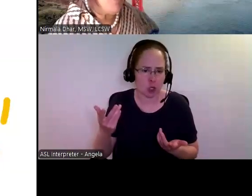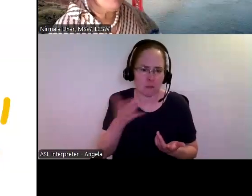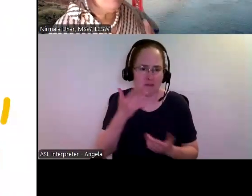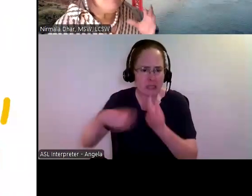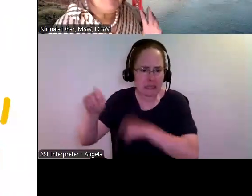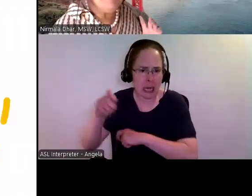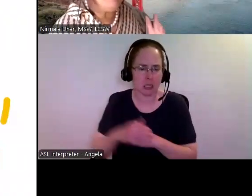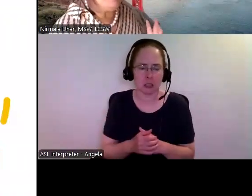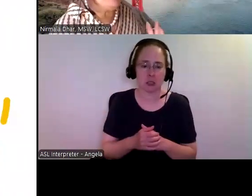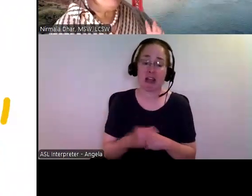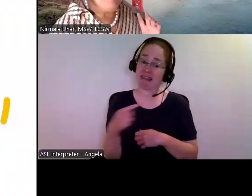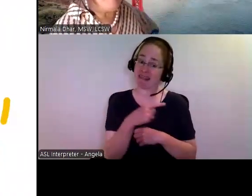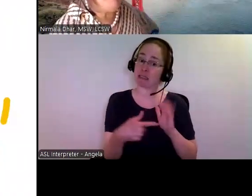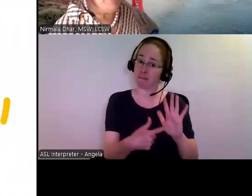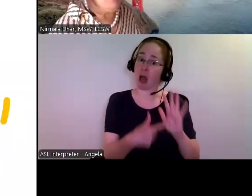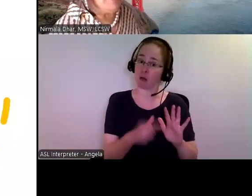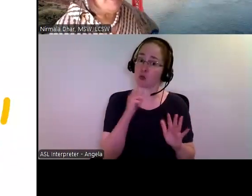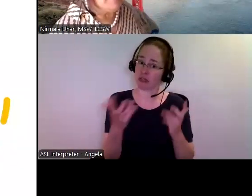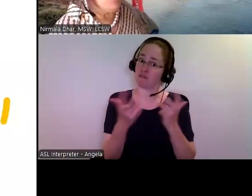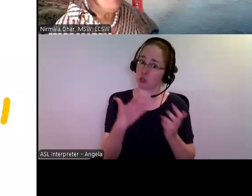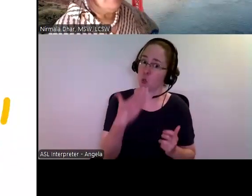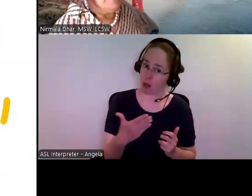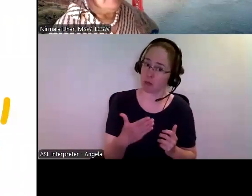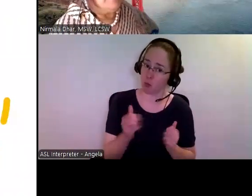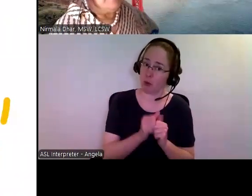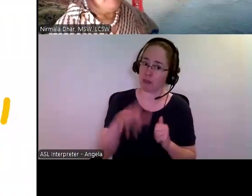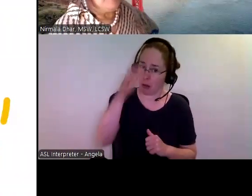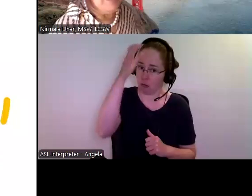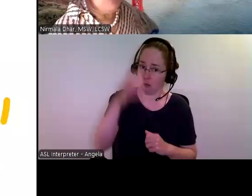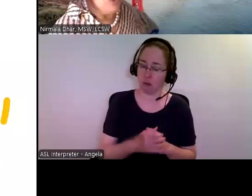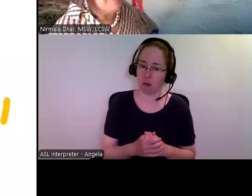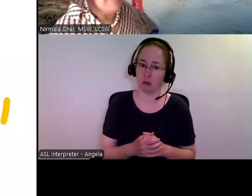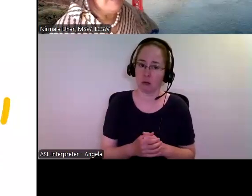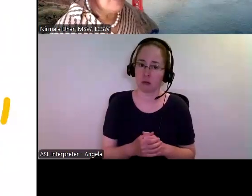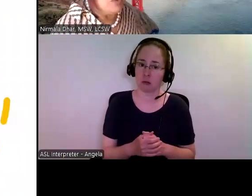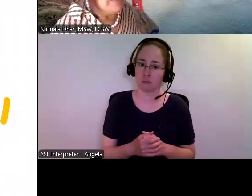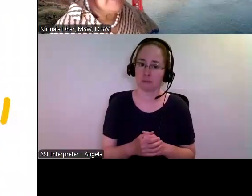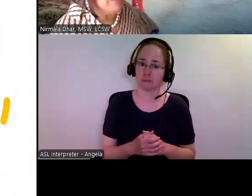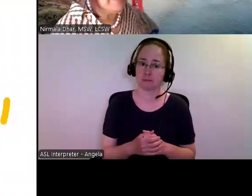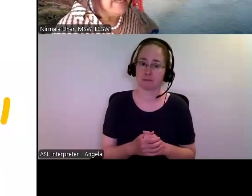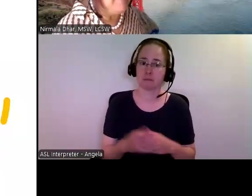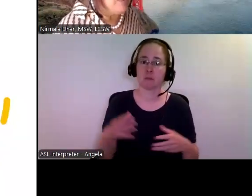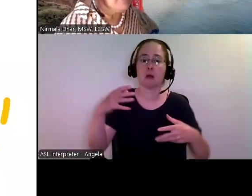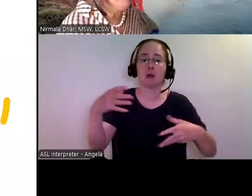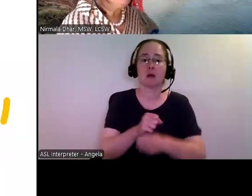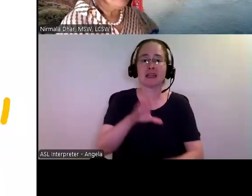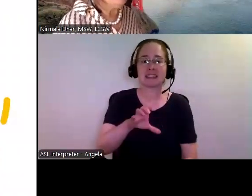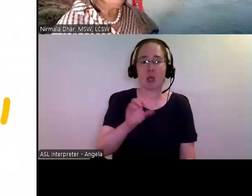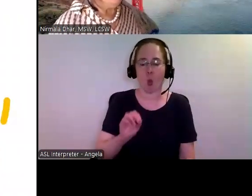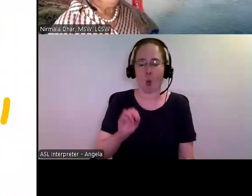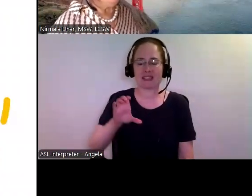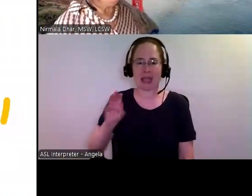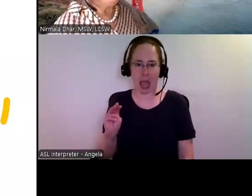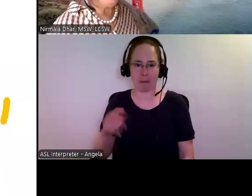this model really fits in very well with that. So in short, it's called the COCM model,